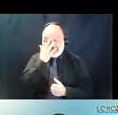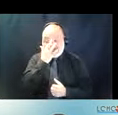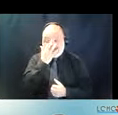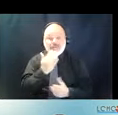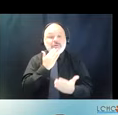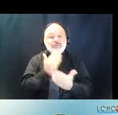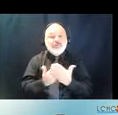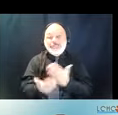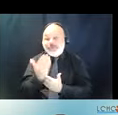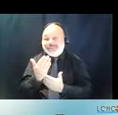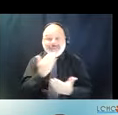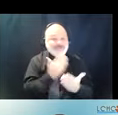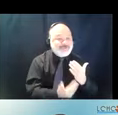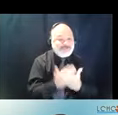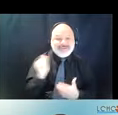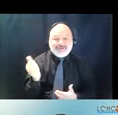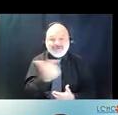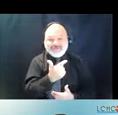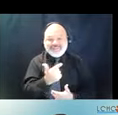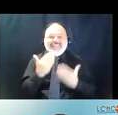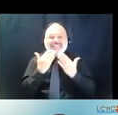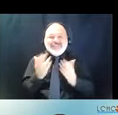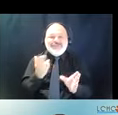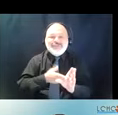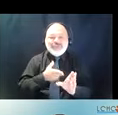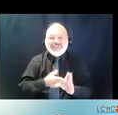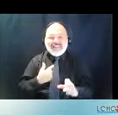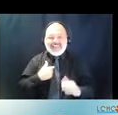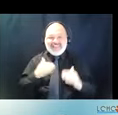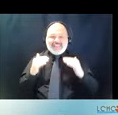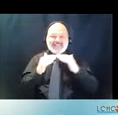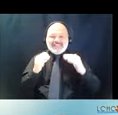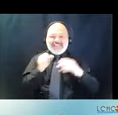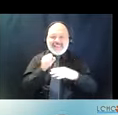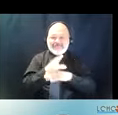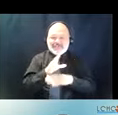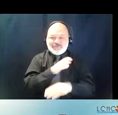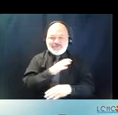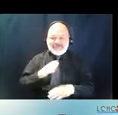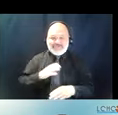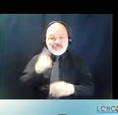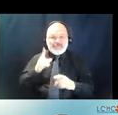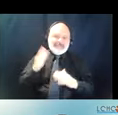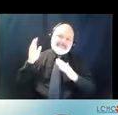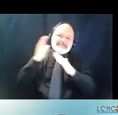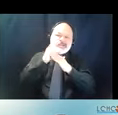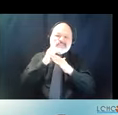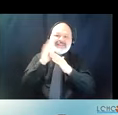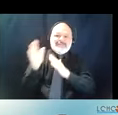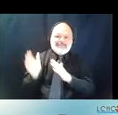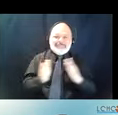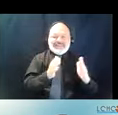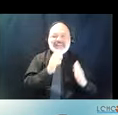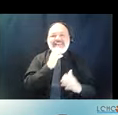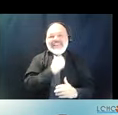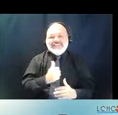Buenos dias, good morning everyone that's joining us here today. As an Equity Advisory Committee member for the Master Plan on Aging, I'm really excited to